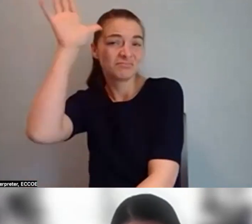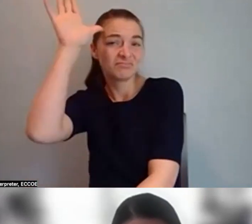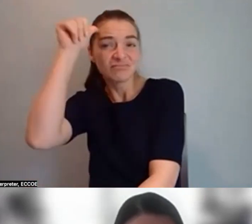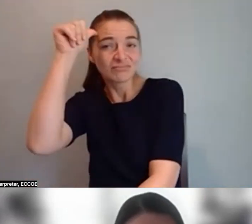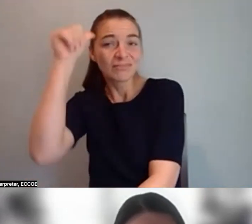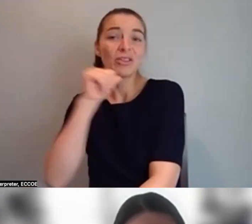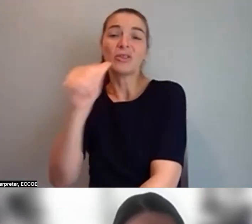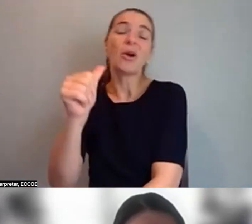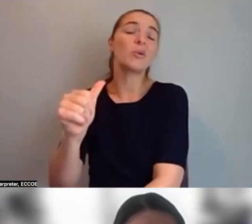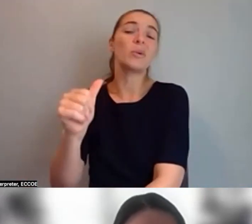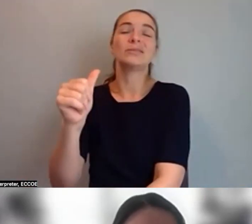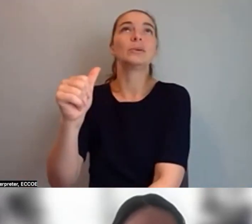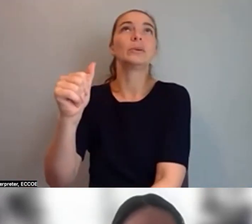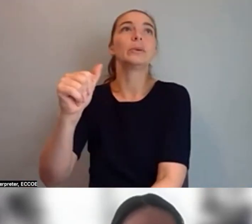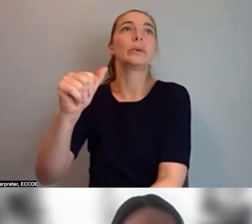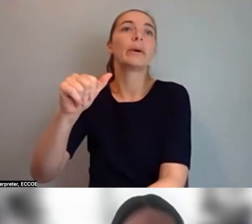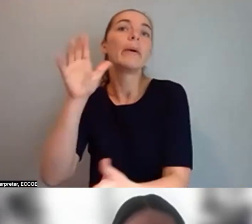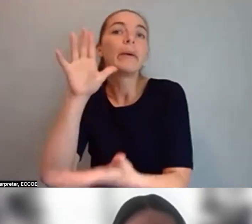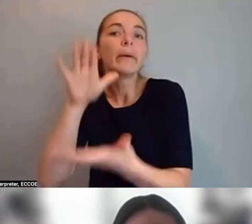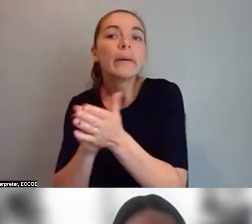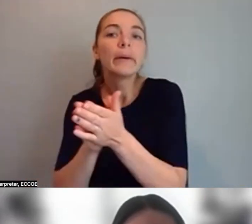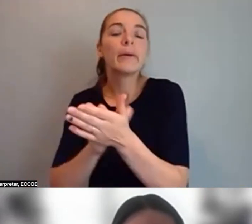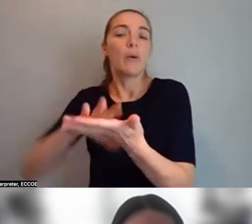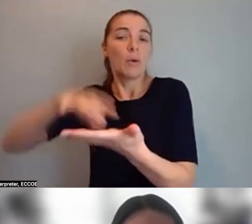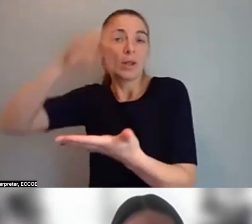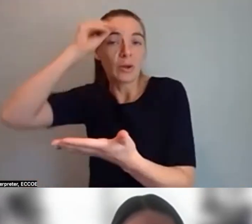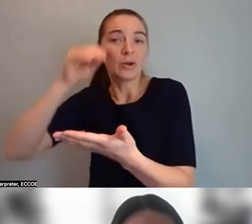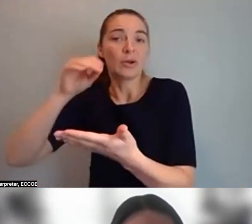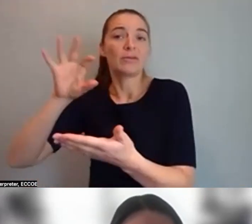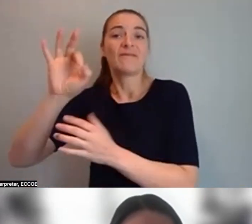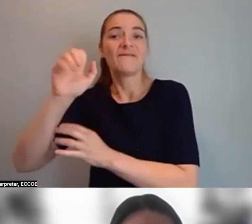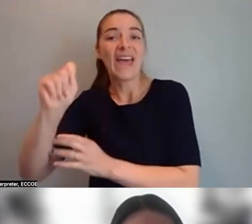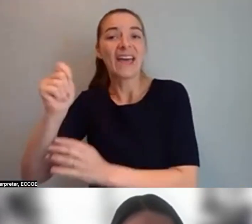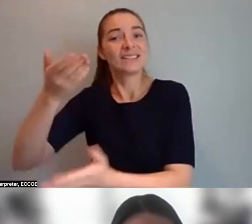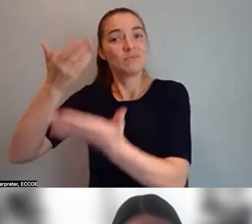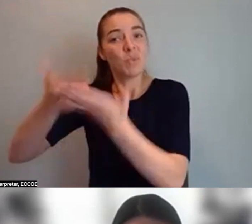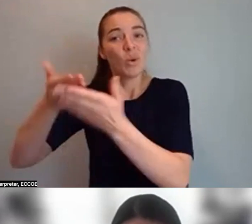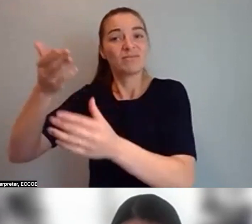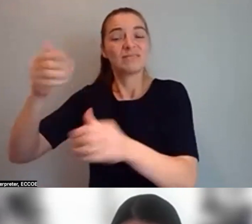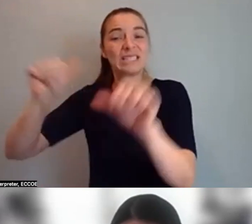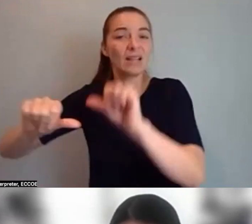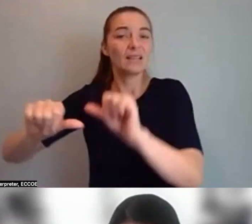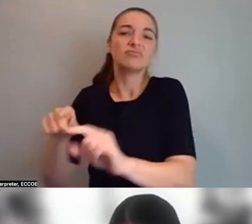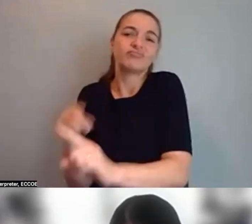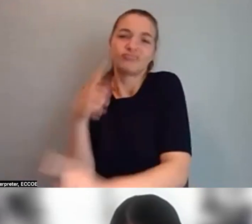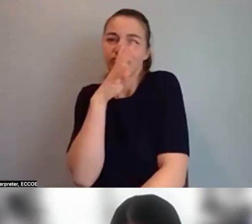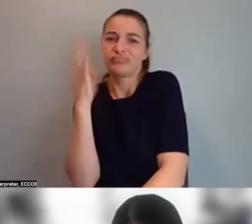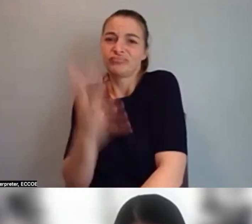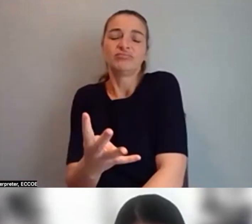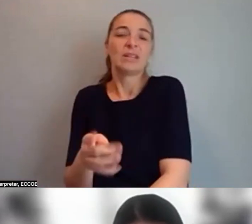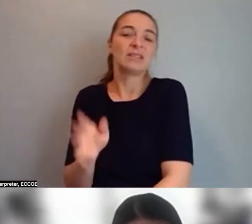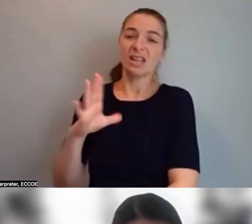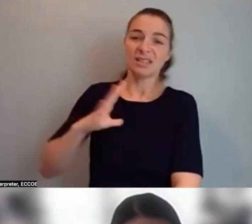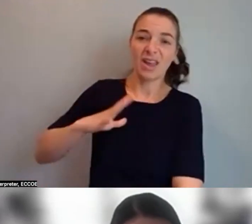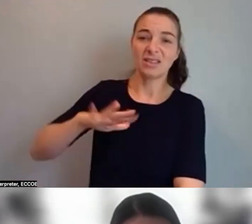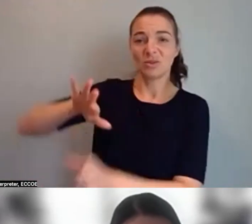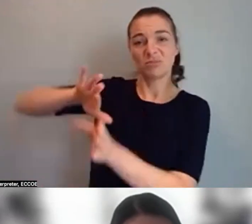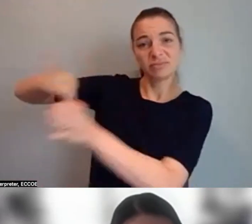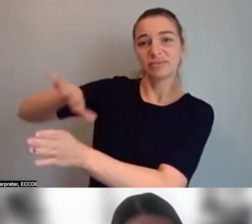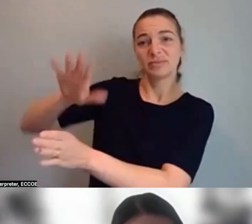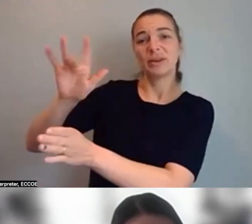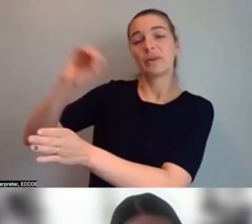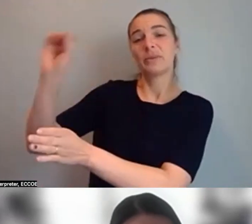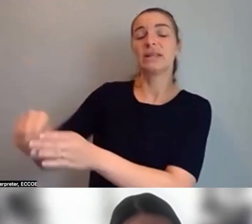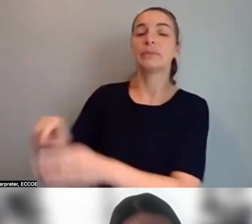wanting to fight over that and stuff. So I think, you know, the person's comment and question is really